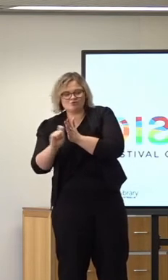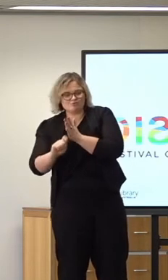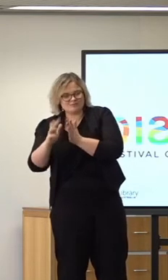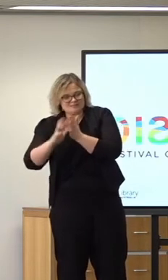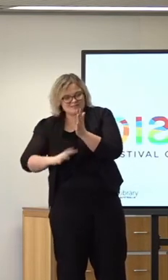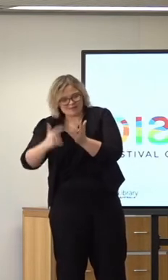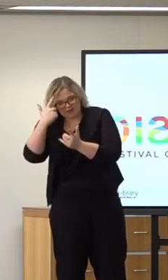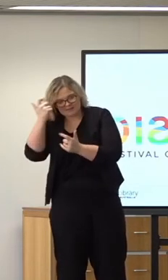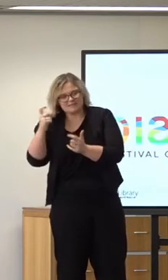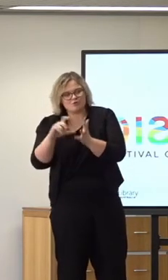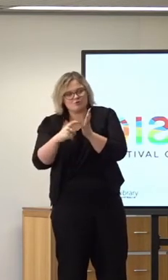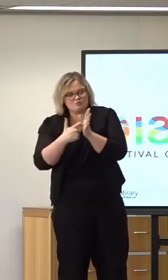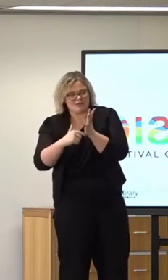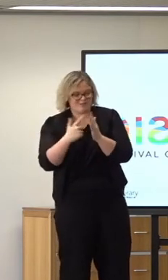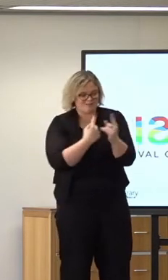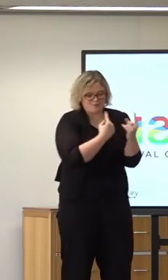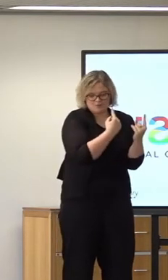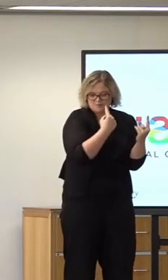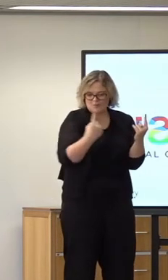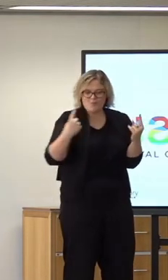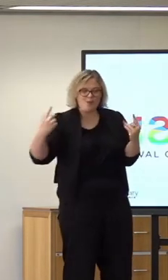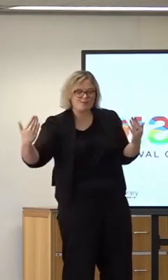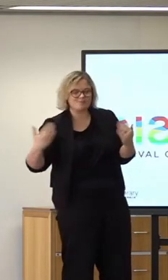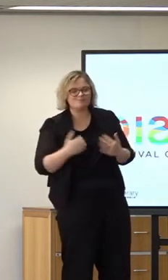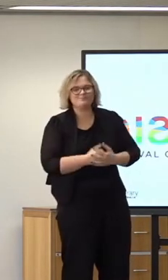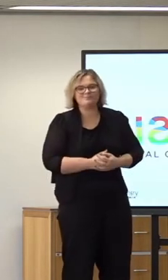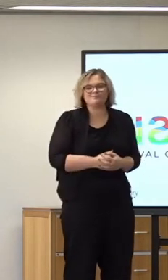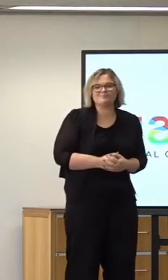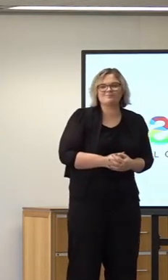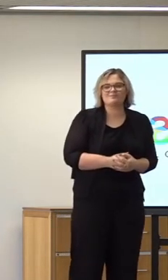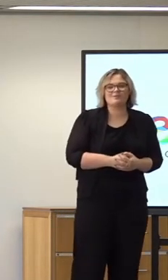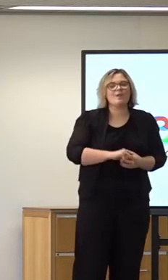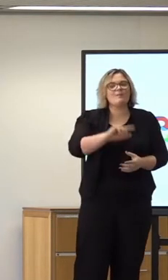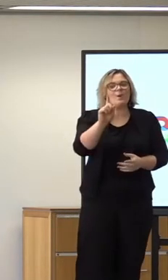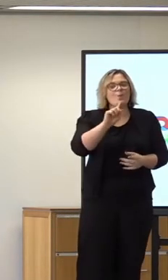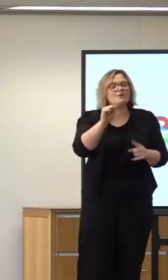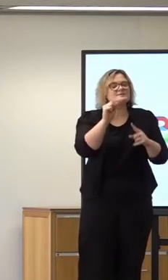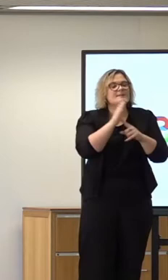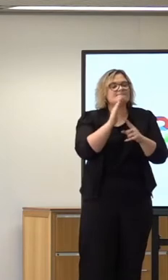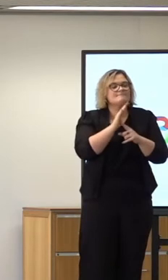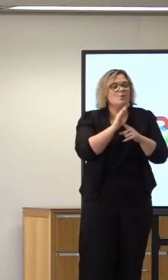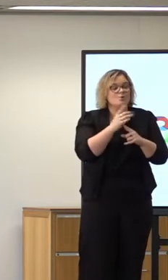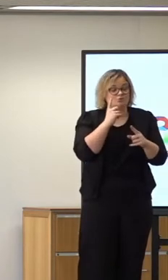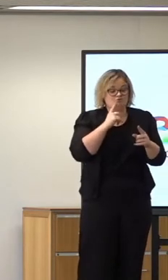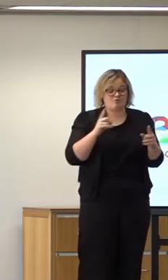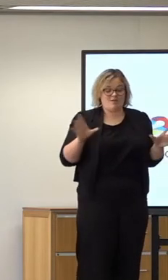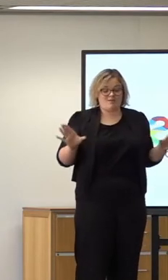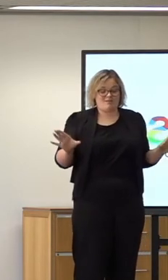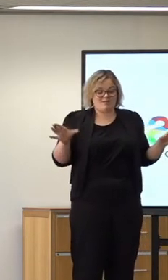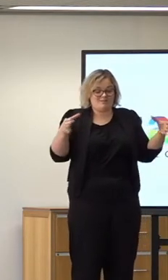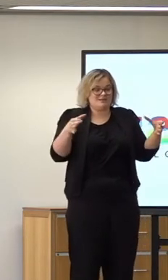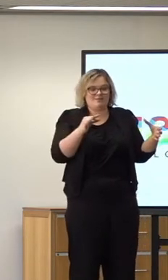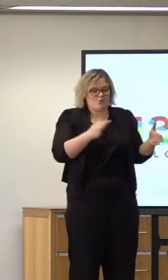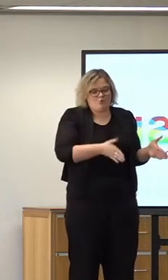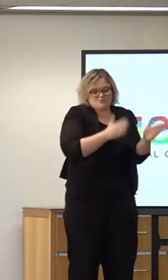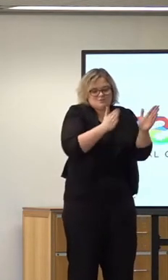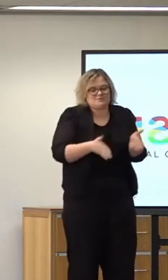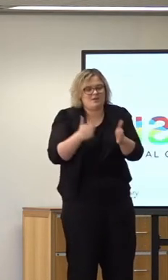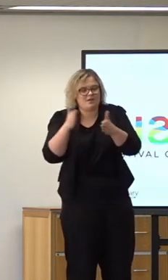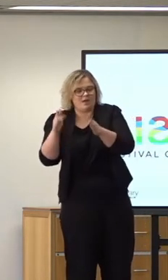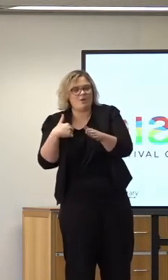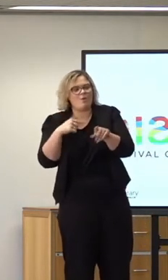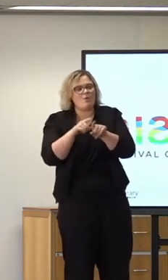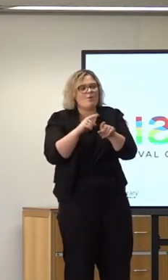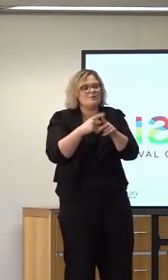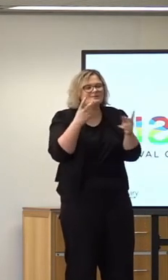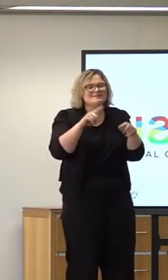really important to sort of de-silo some of that is that we're also looking at